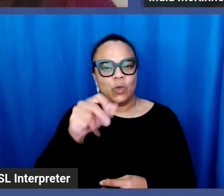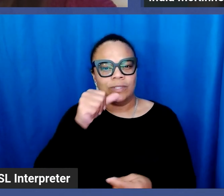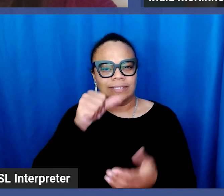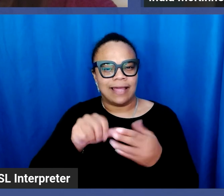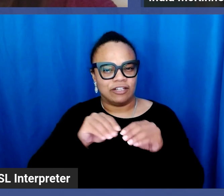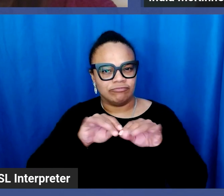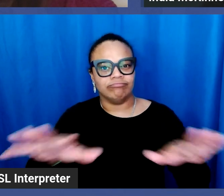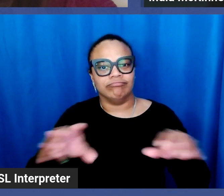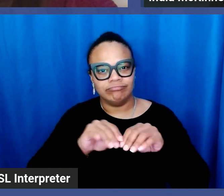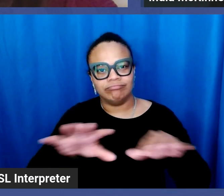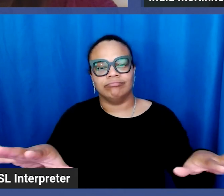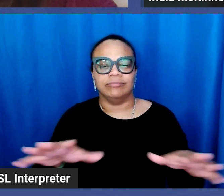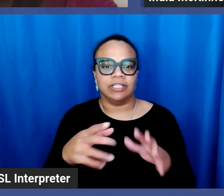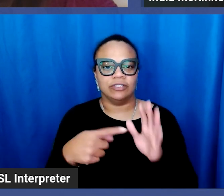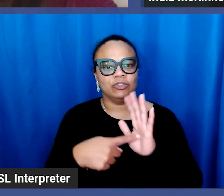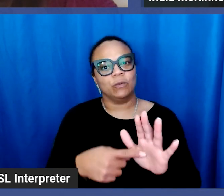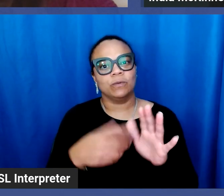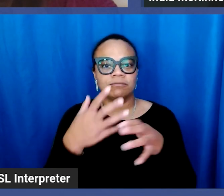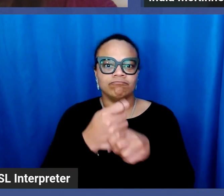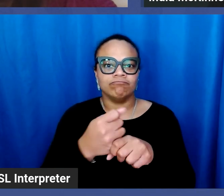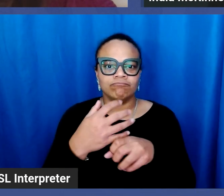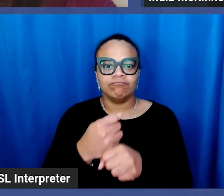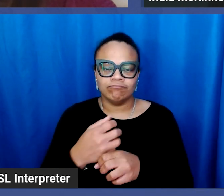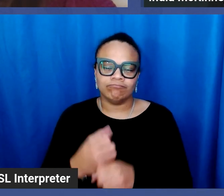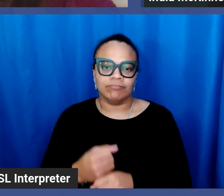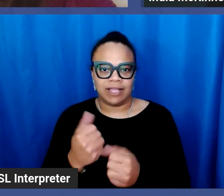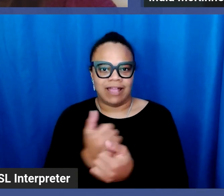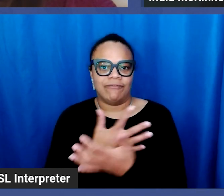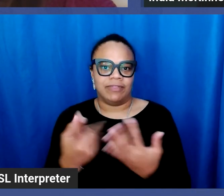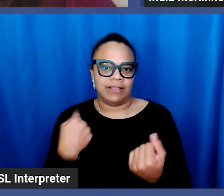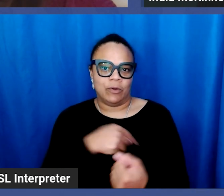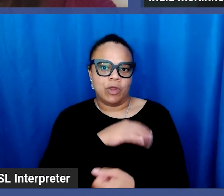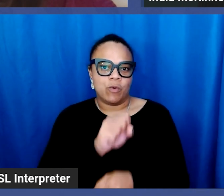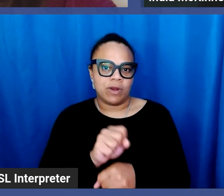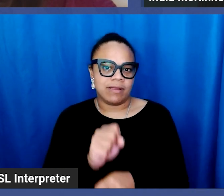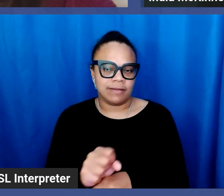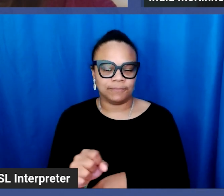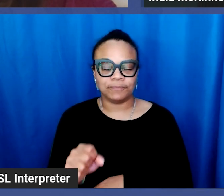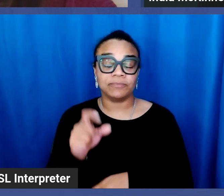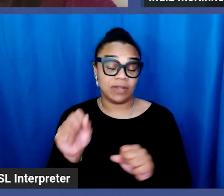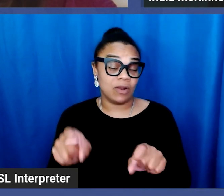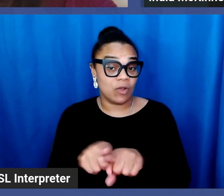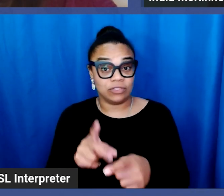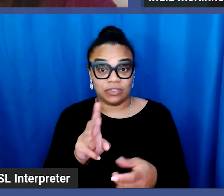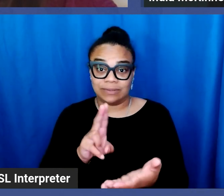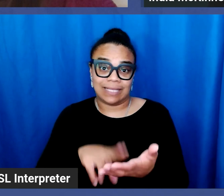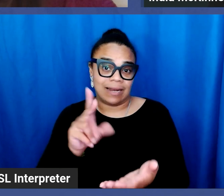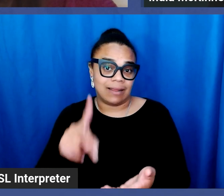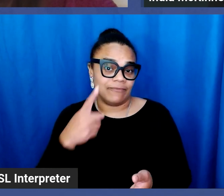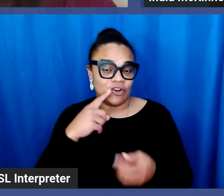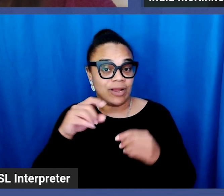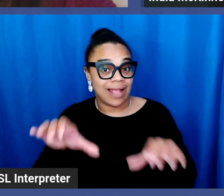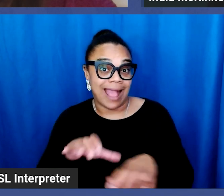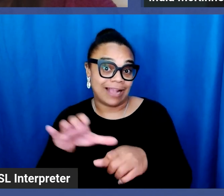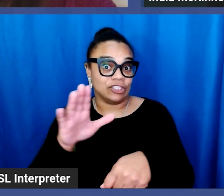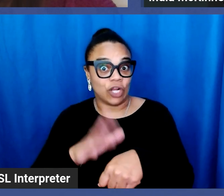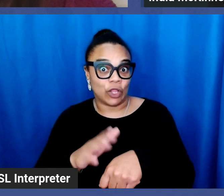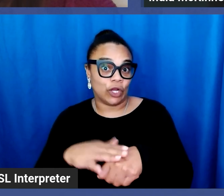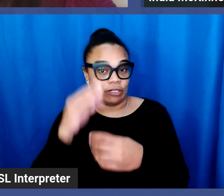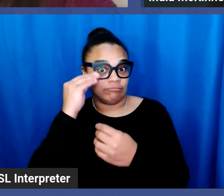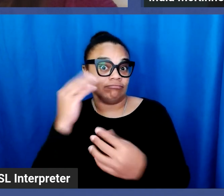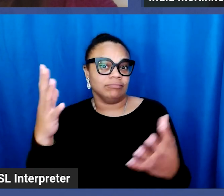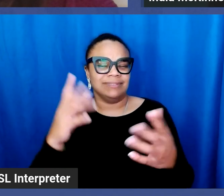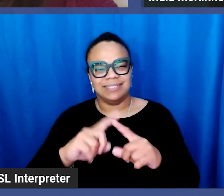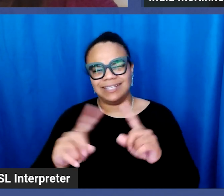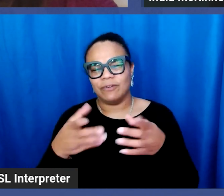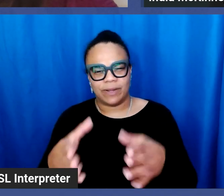sort of has the highlights of all of the stuff that we're working on. But you can also sign up just to get the action alerts. And there's different ways that you can